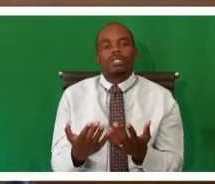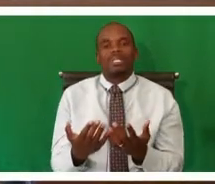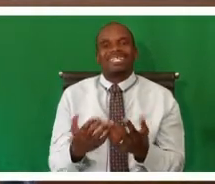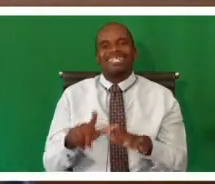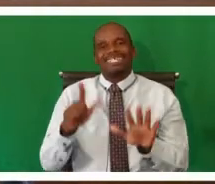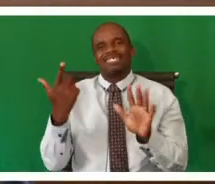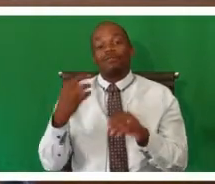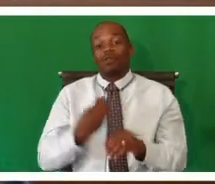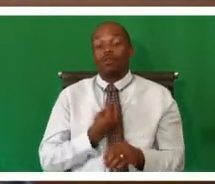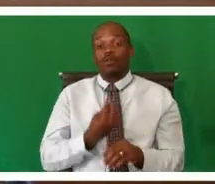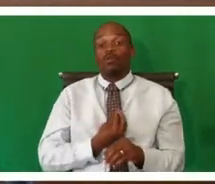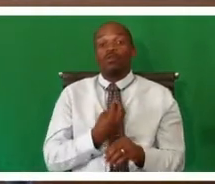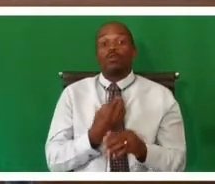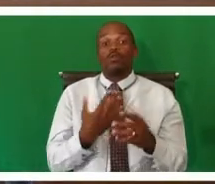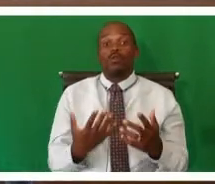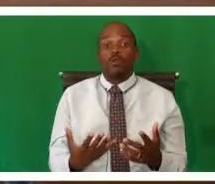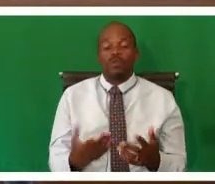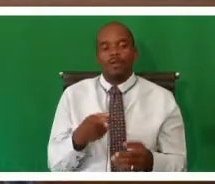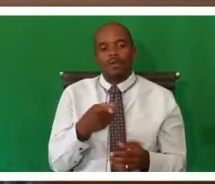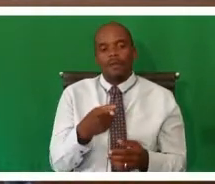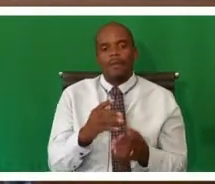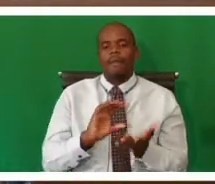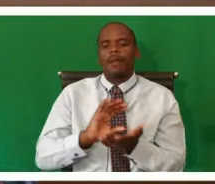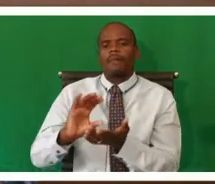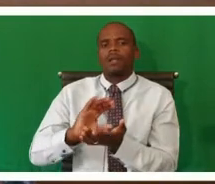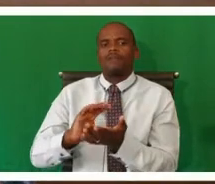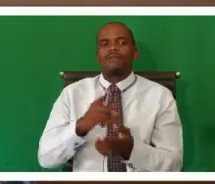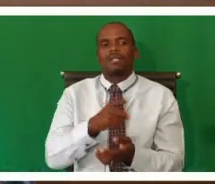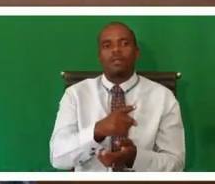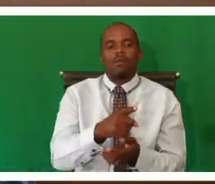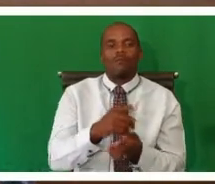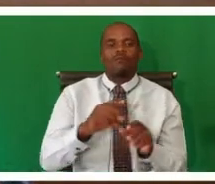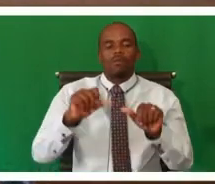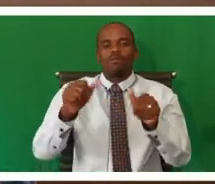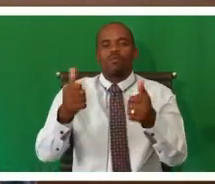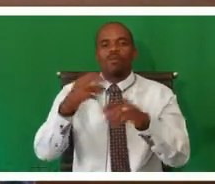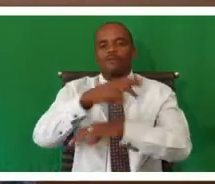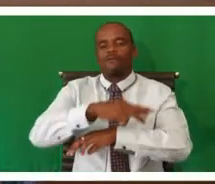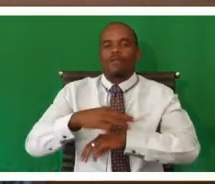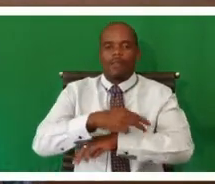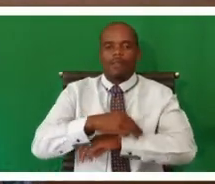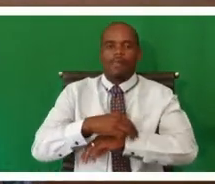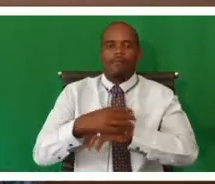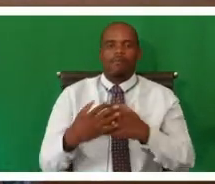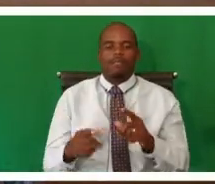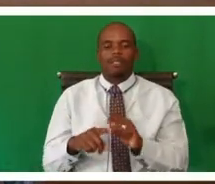entrepreneurs are benefiting from the goat farming project in Tuele.